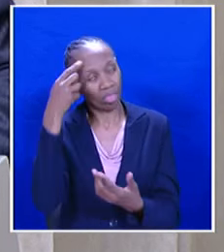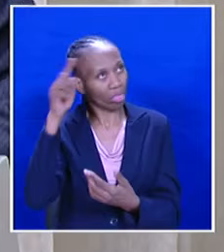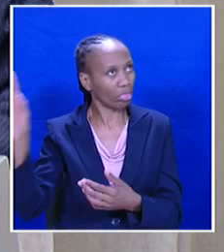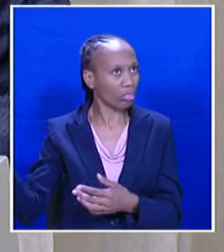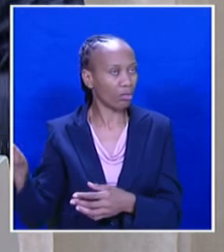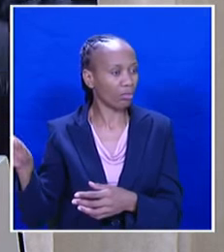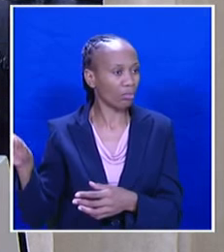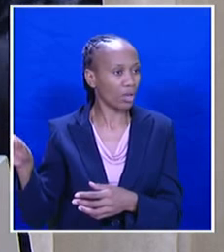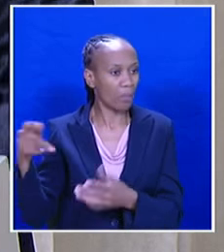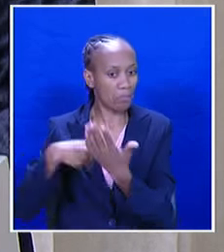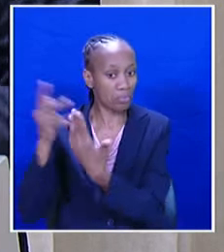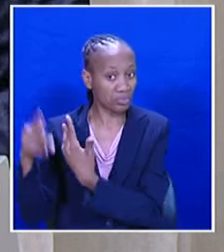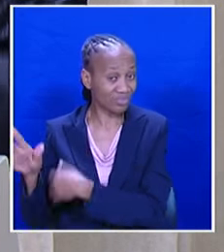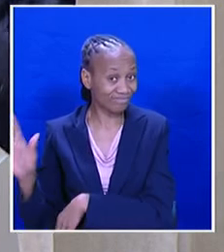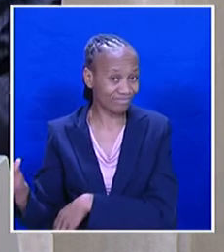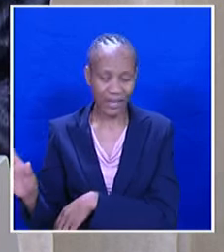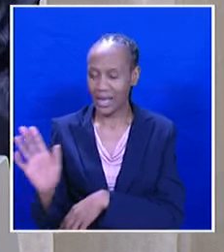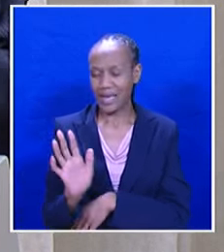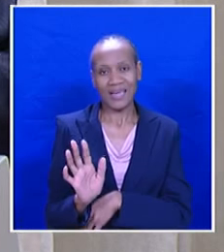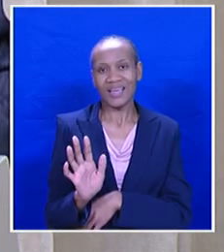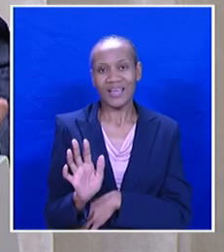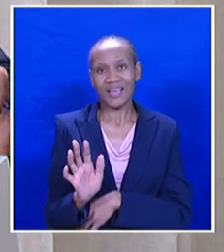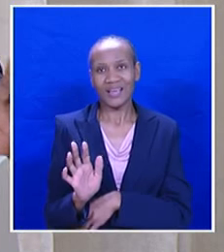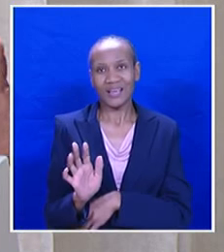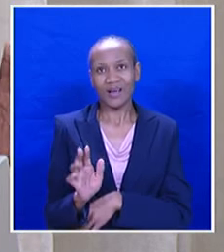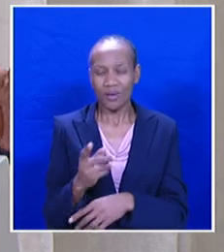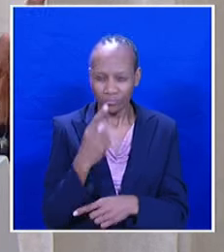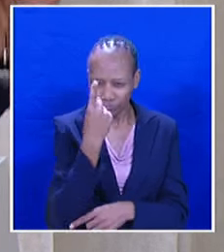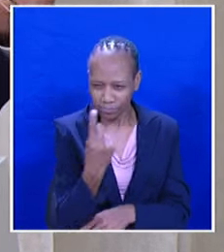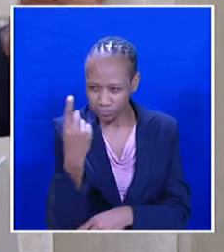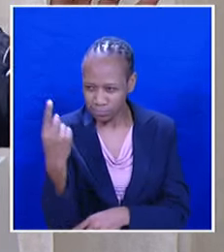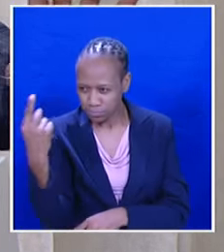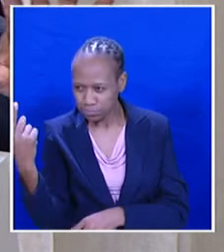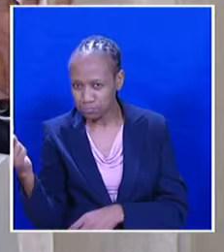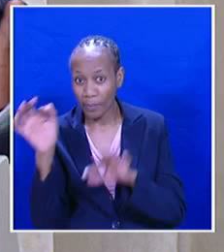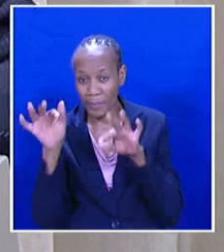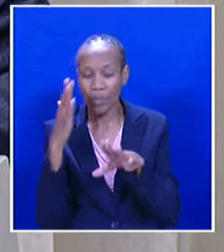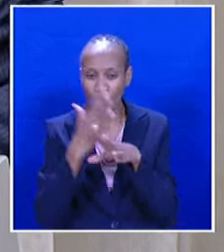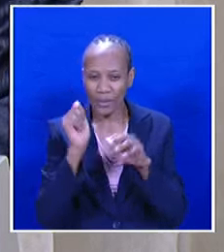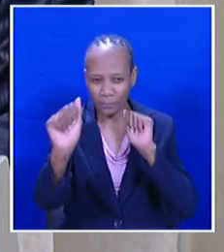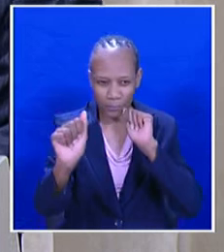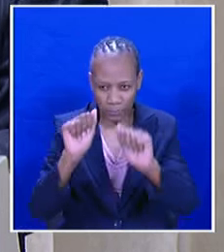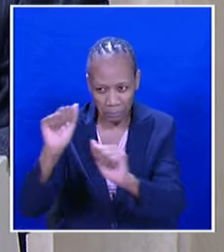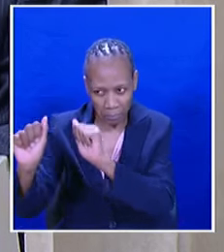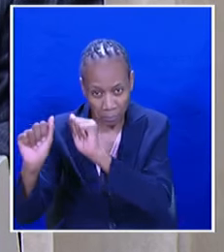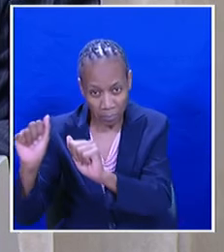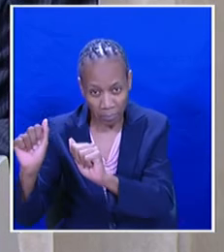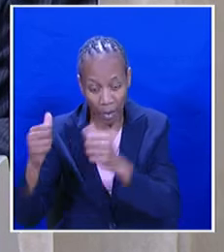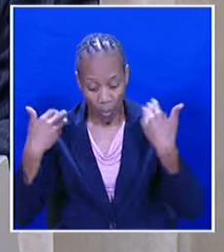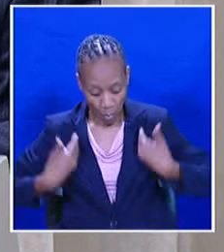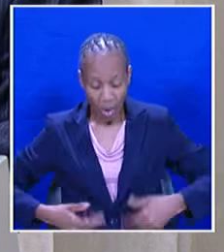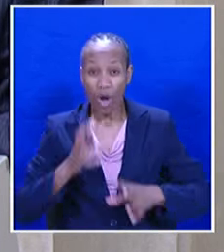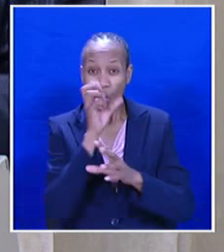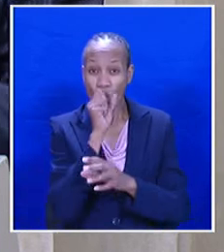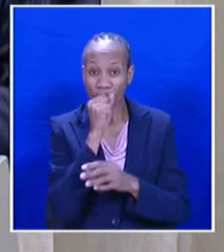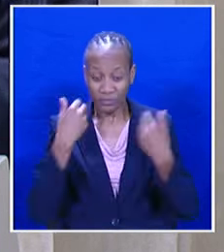the task that is being done by all those people who wear the orange overalls in our country. They